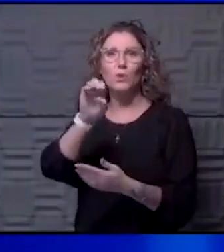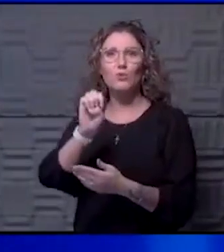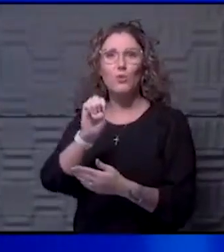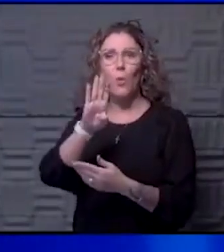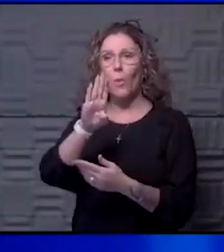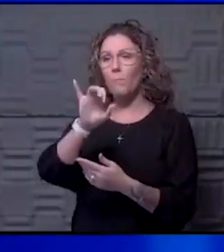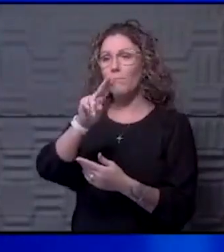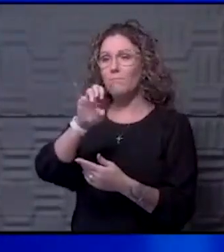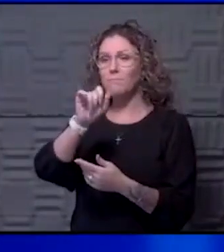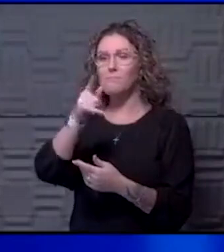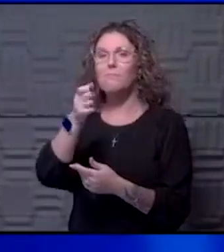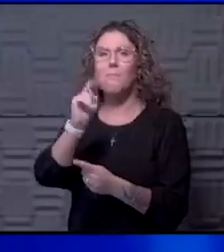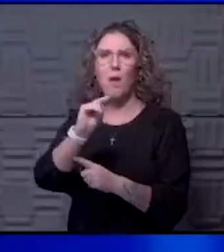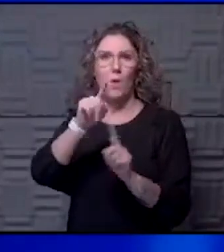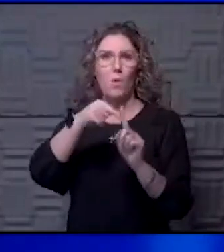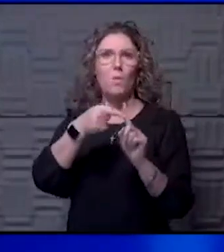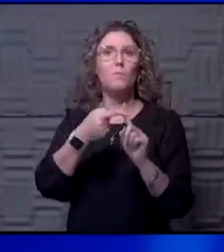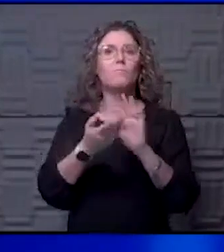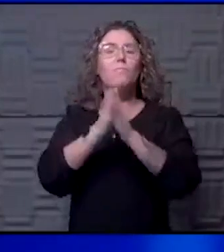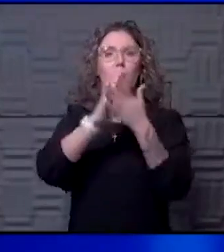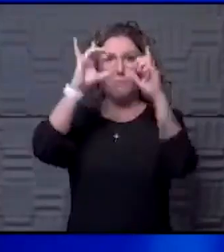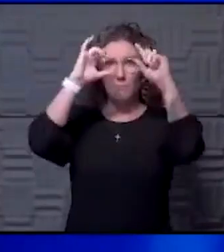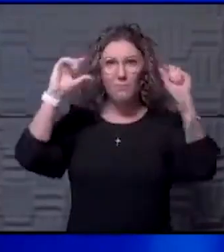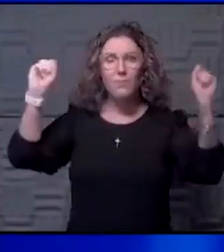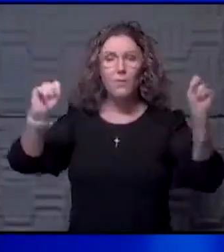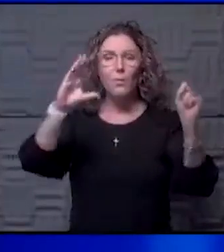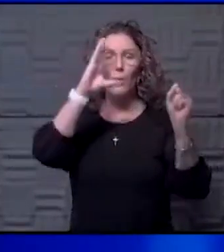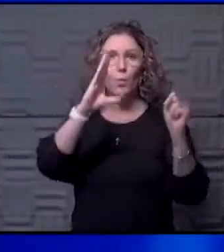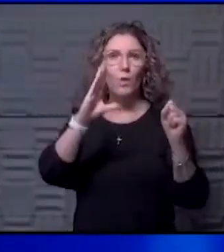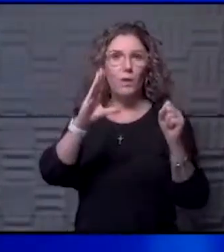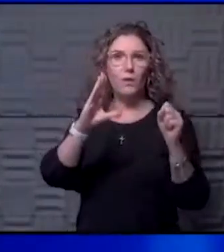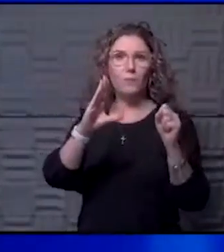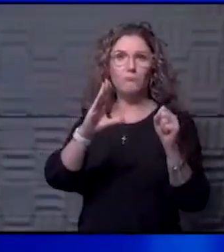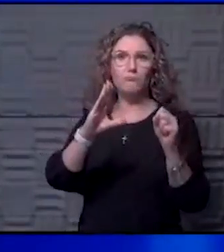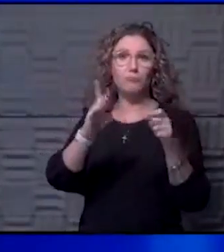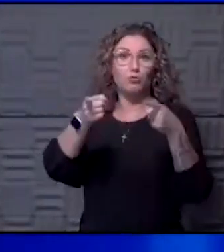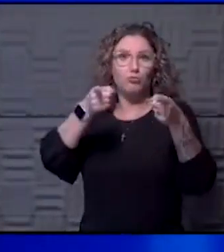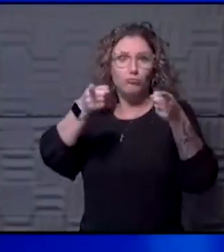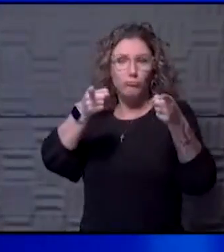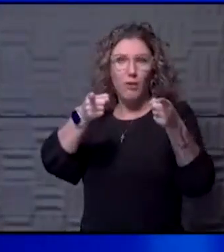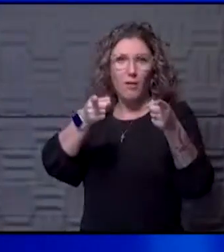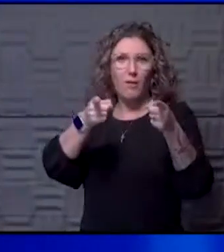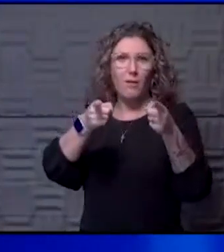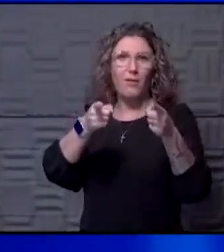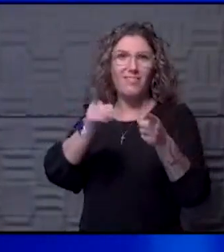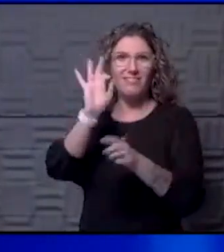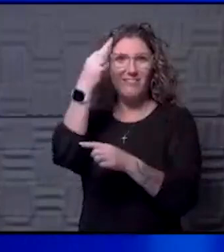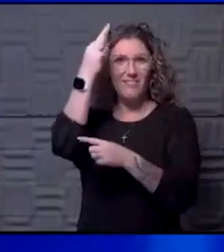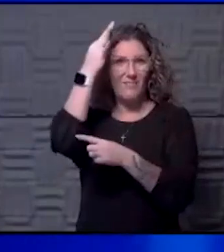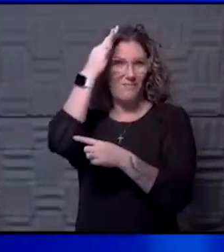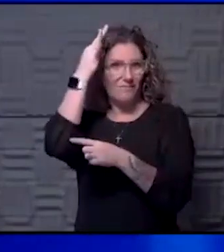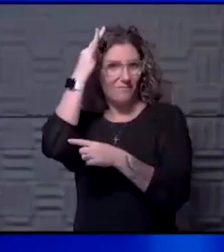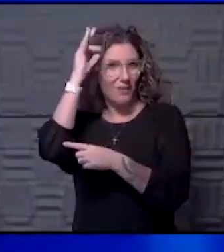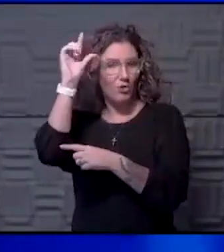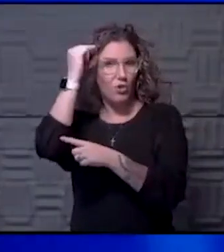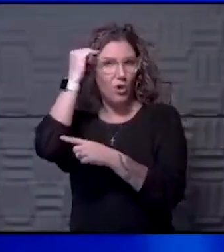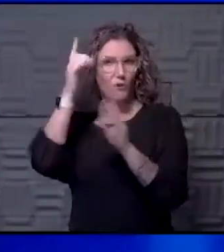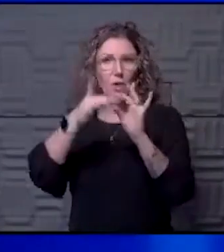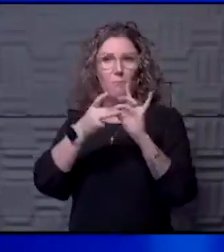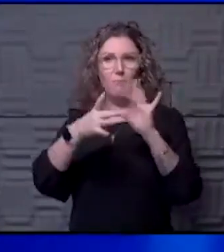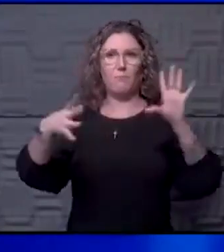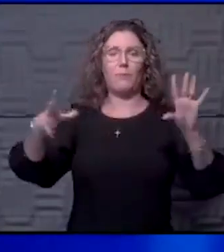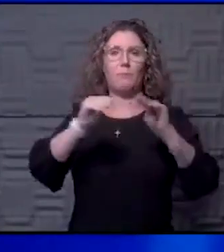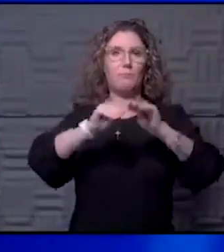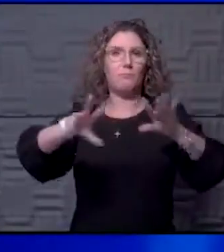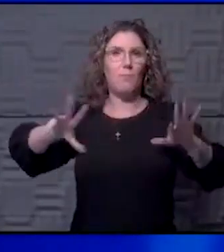is in office, he is going to direct, the federal government to release all these doses rather than holding